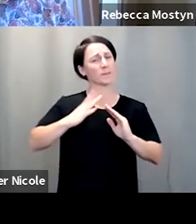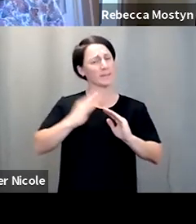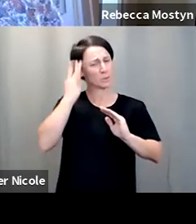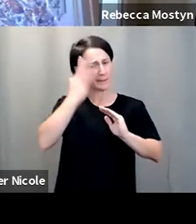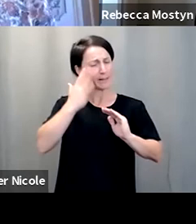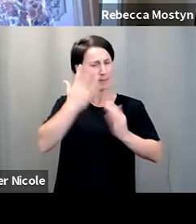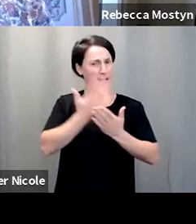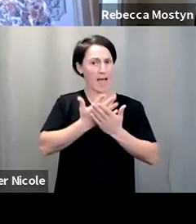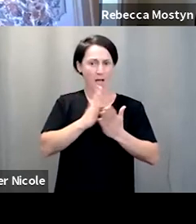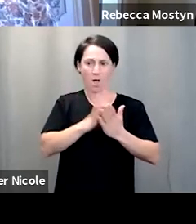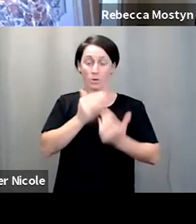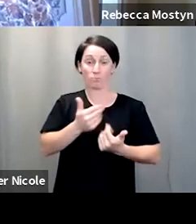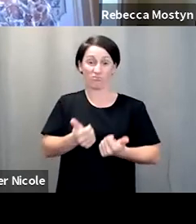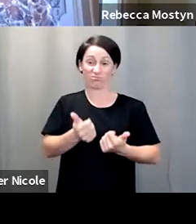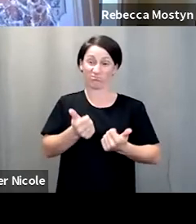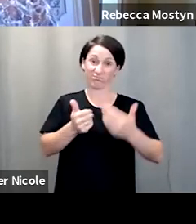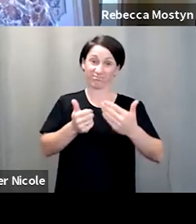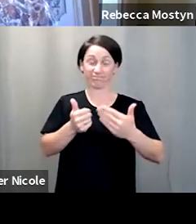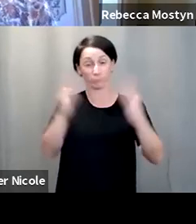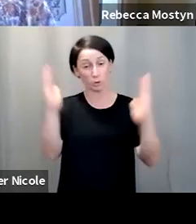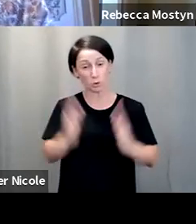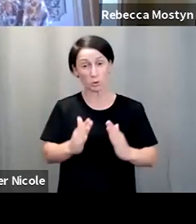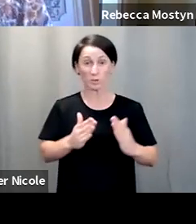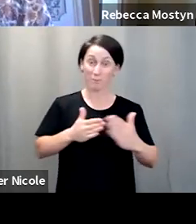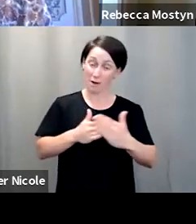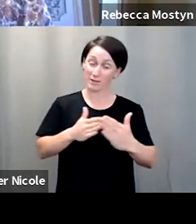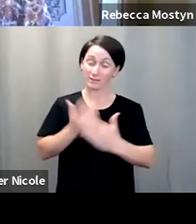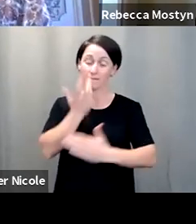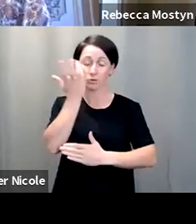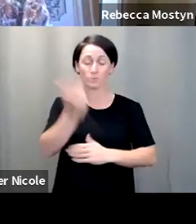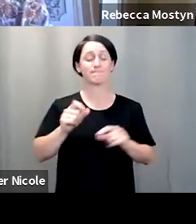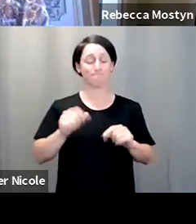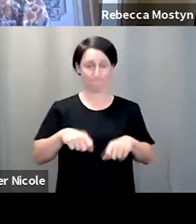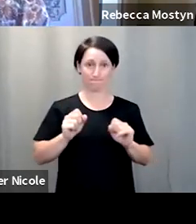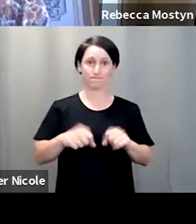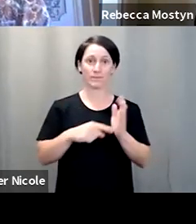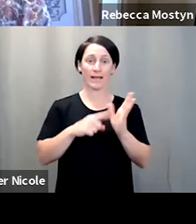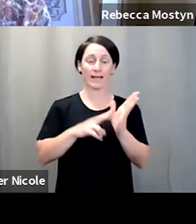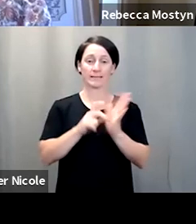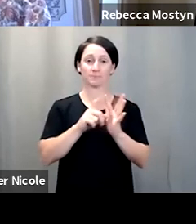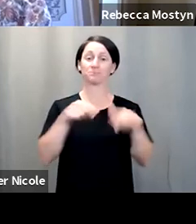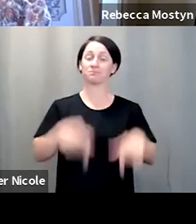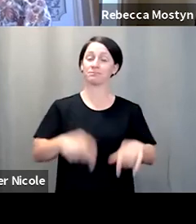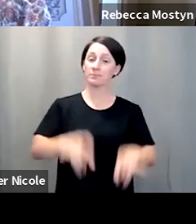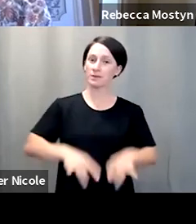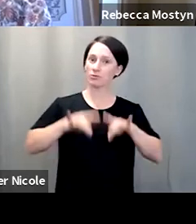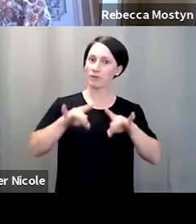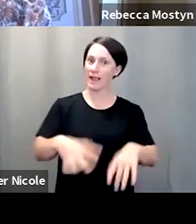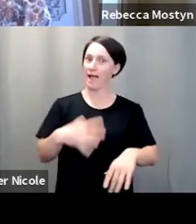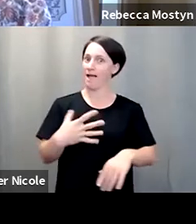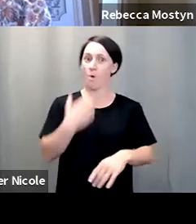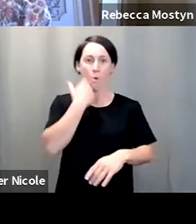forever. Yes, very true. I know here in Australia, where we've got the challenge of the risk of